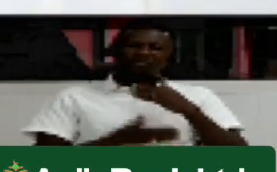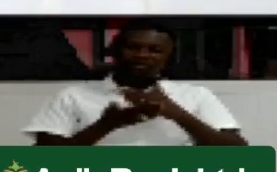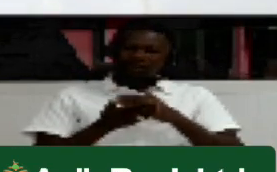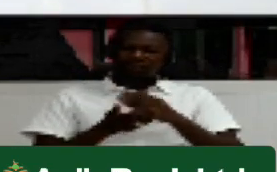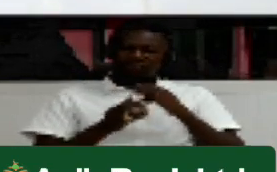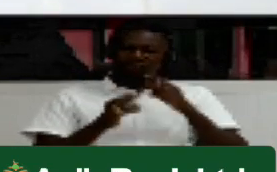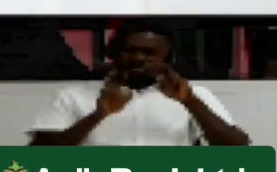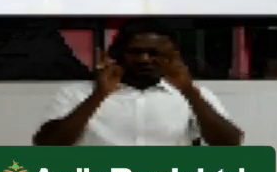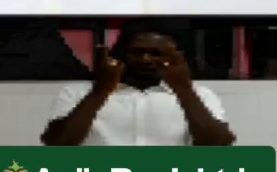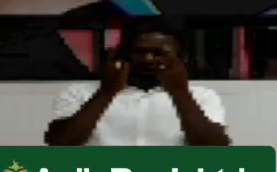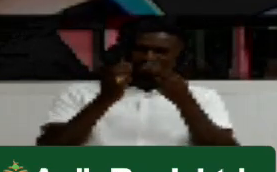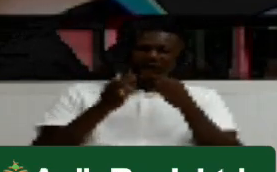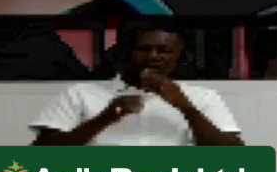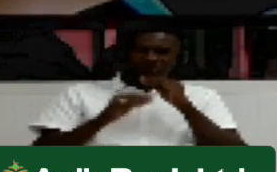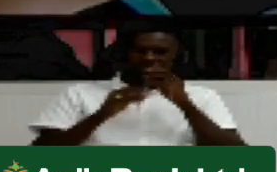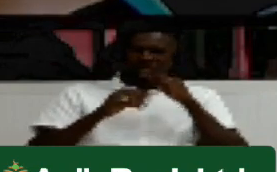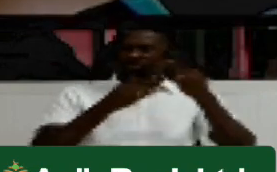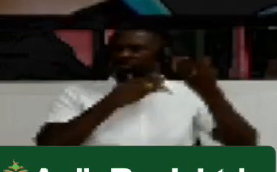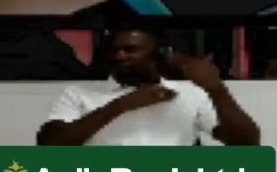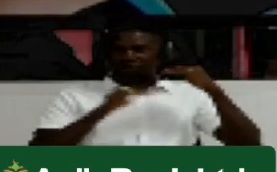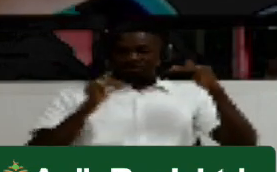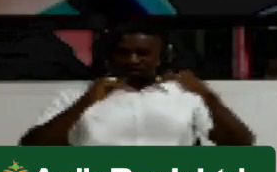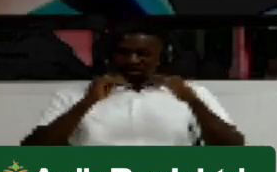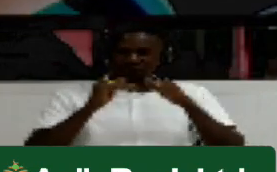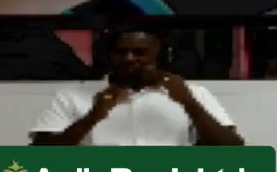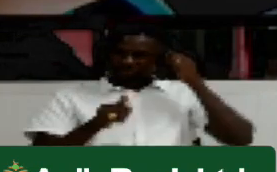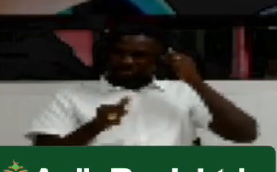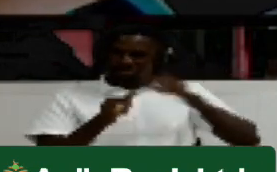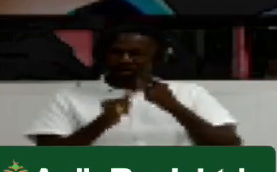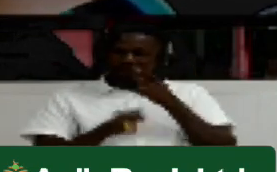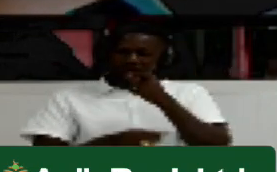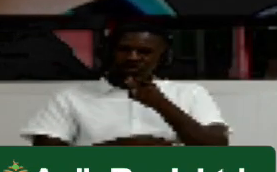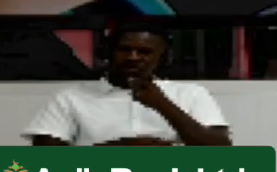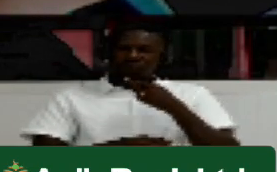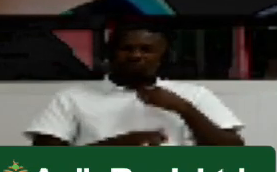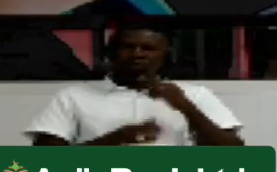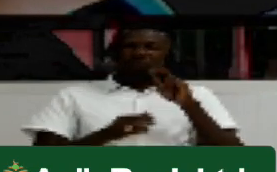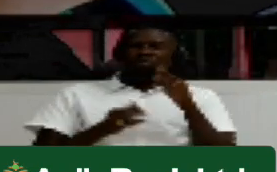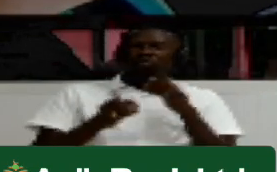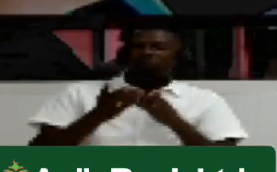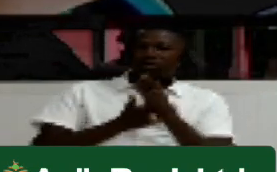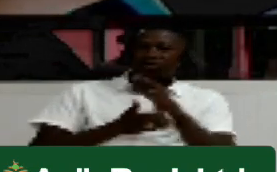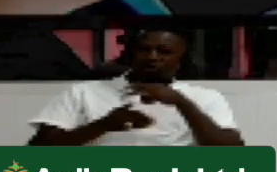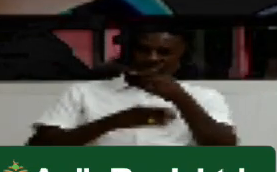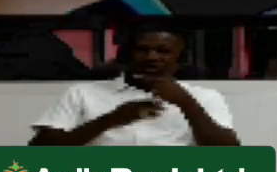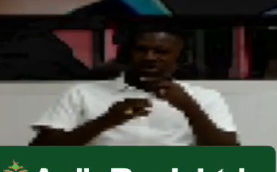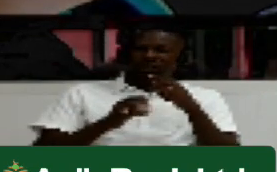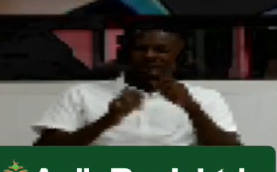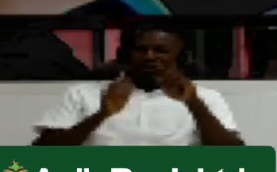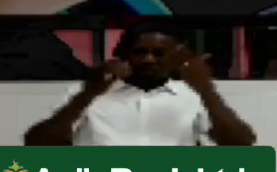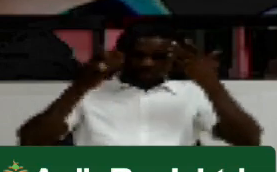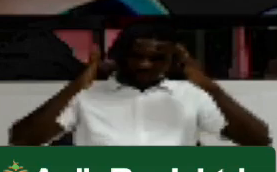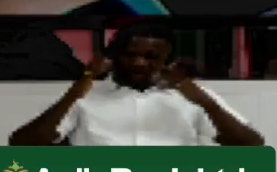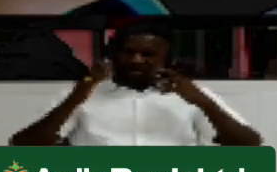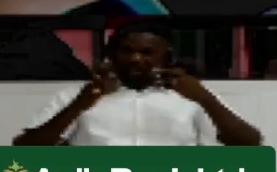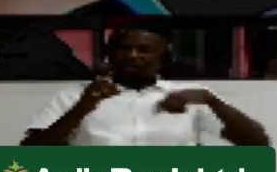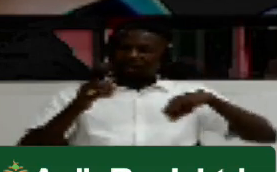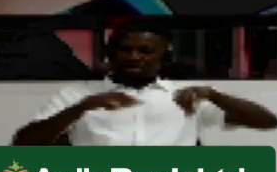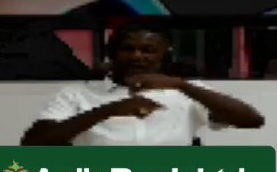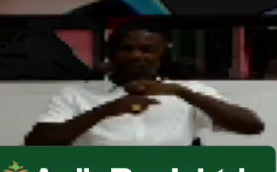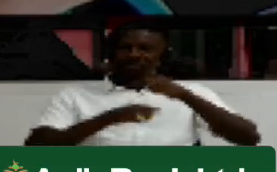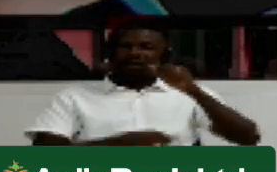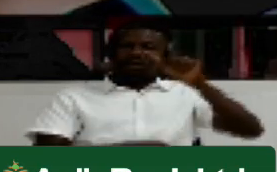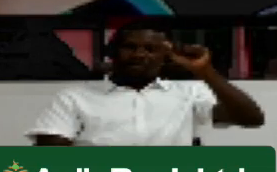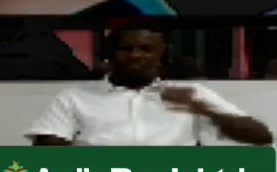topics that we dealt with in the session, just to remind you, we went through the events surrounding April 11,